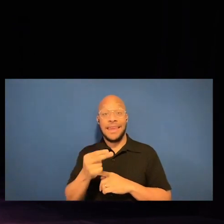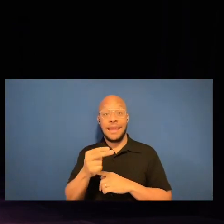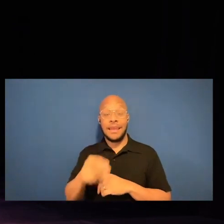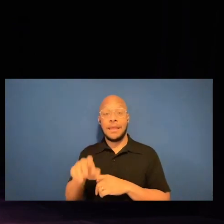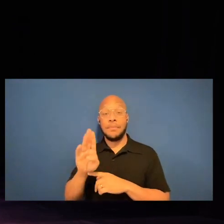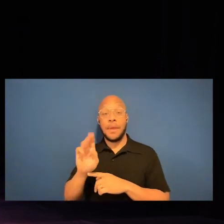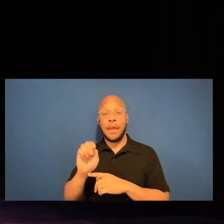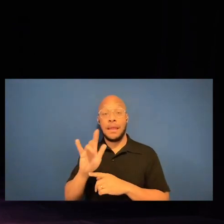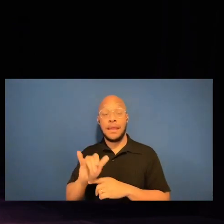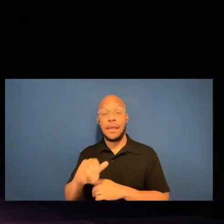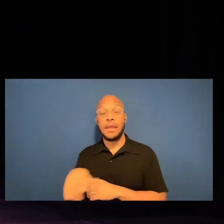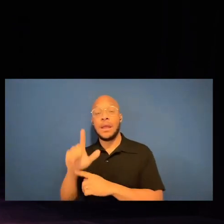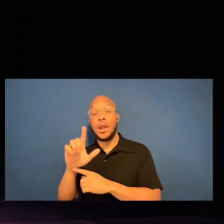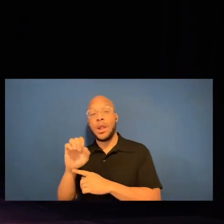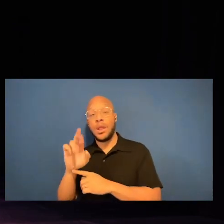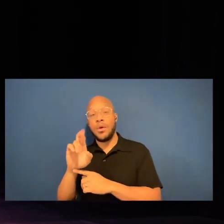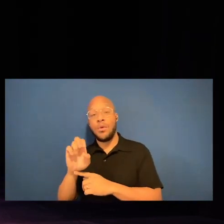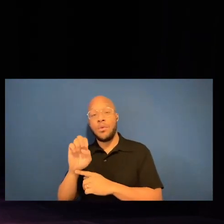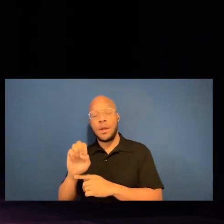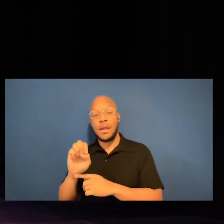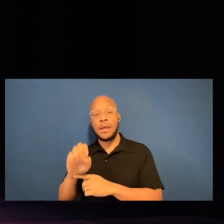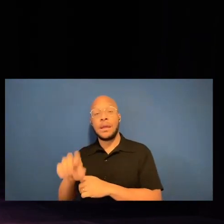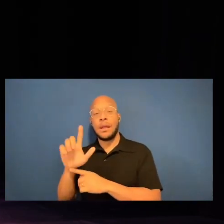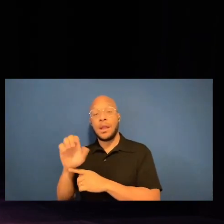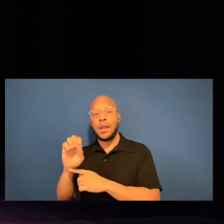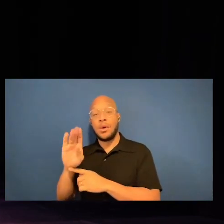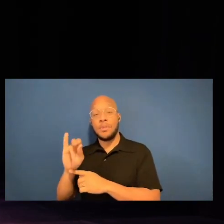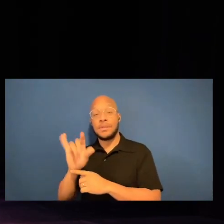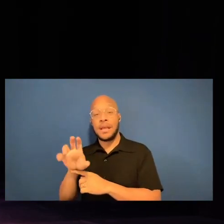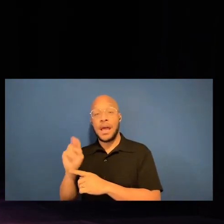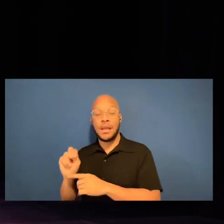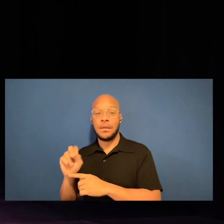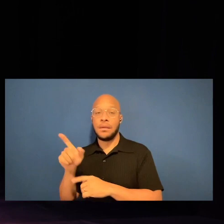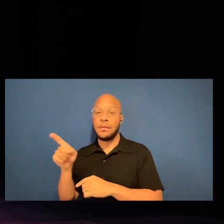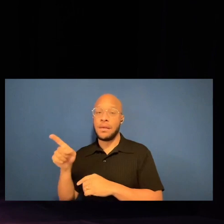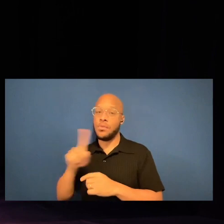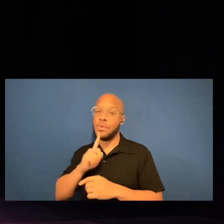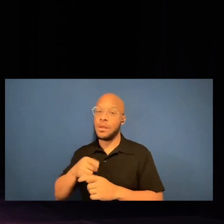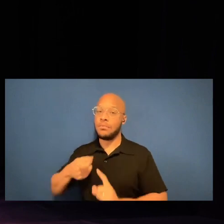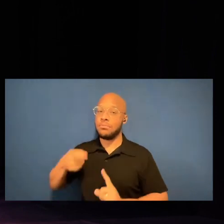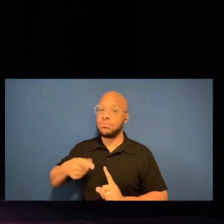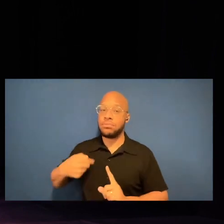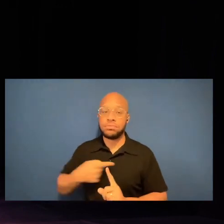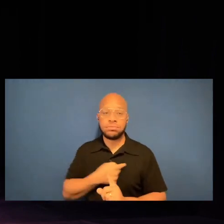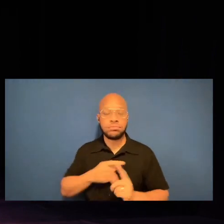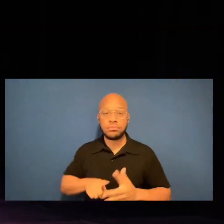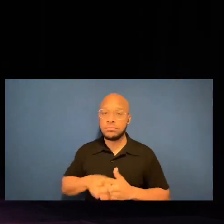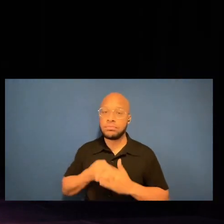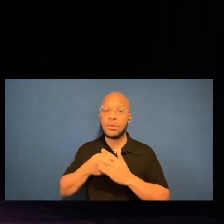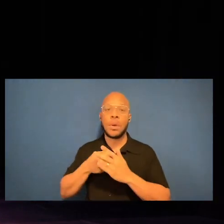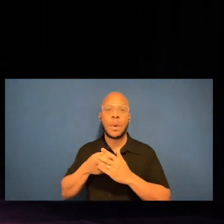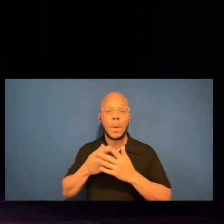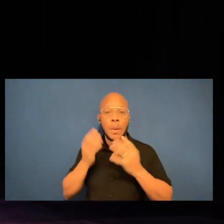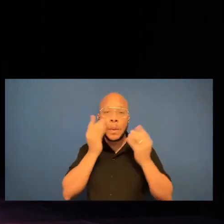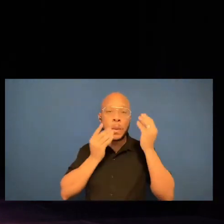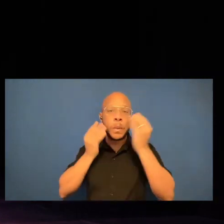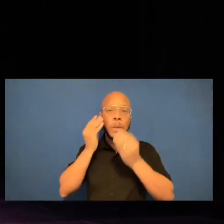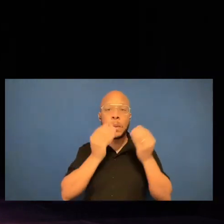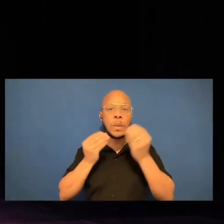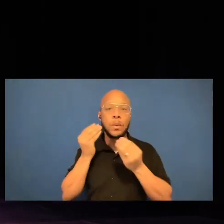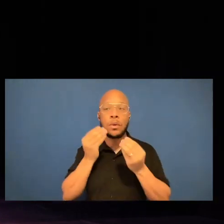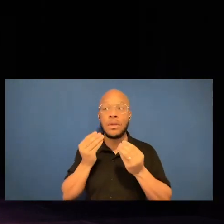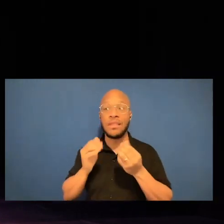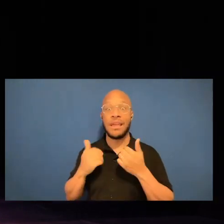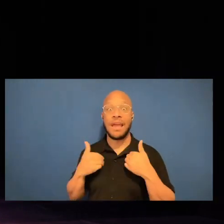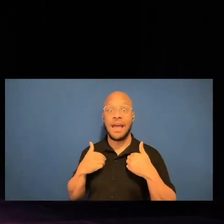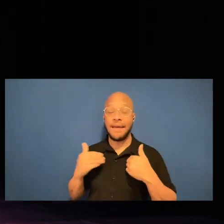Social Intervention book, Ideas, Arrangements, and Effects. I highly recommend it, and some of you may already be onto it. With the